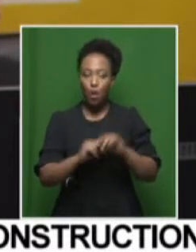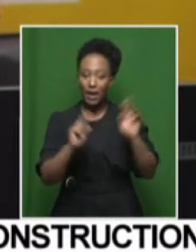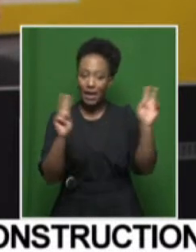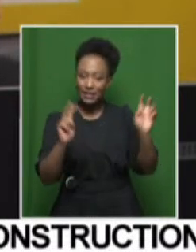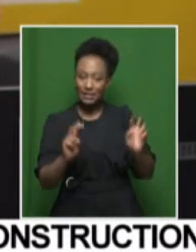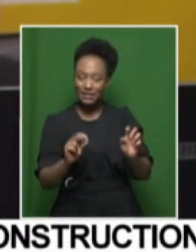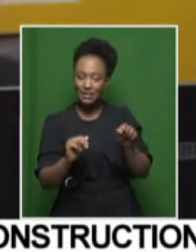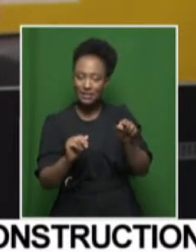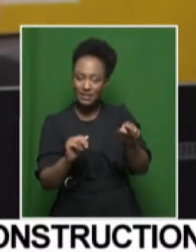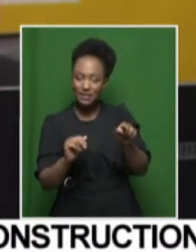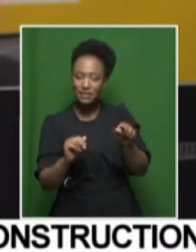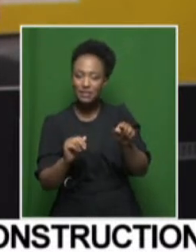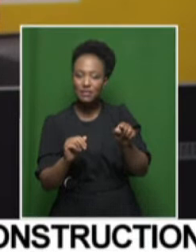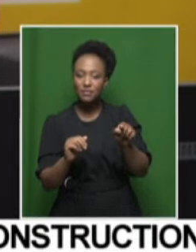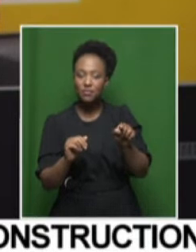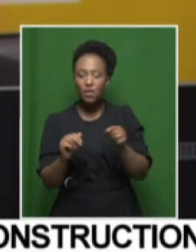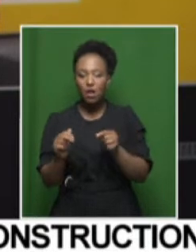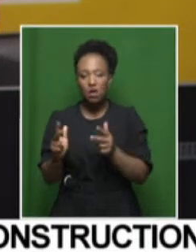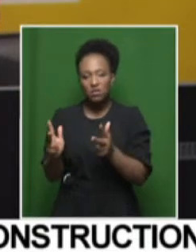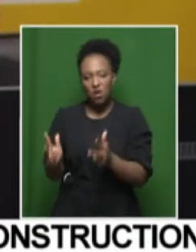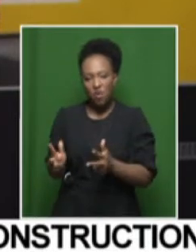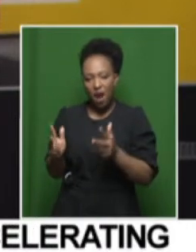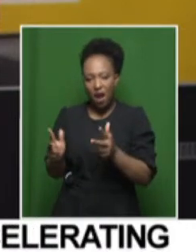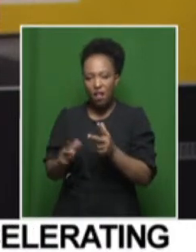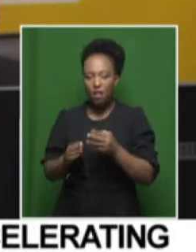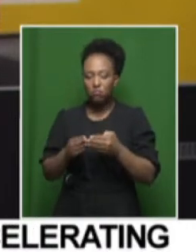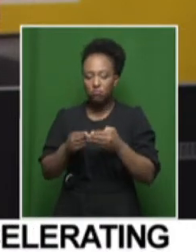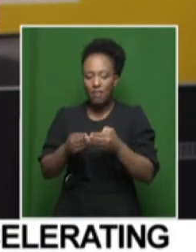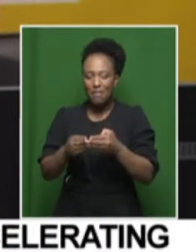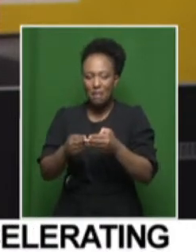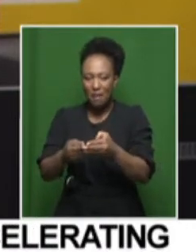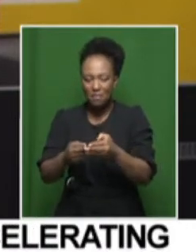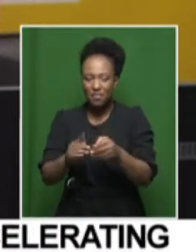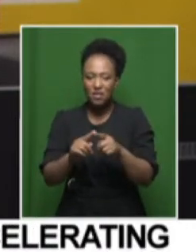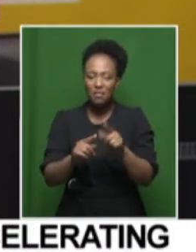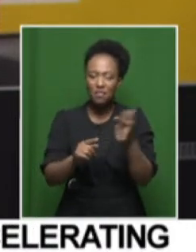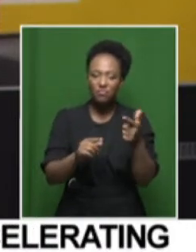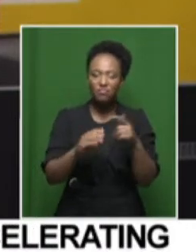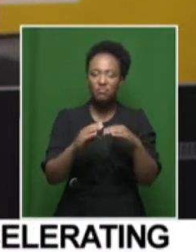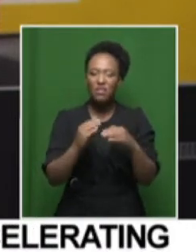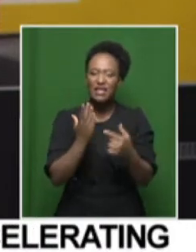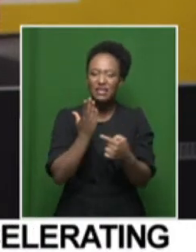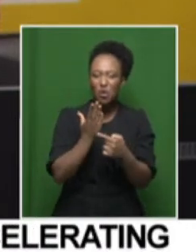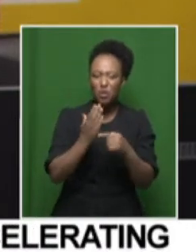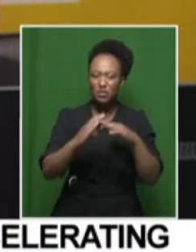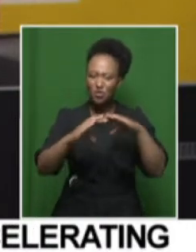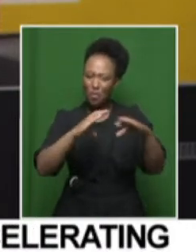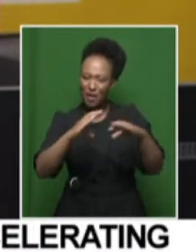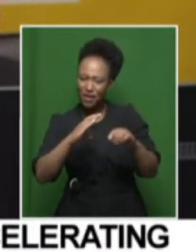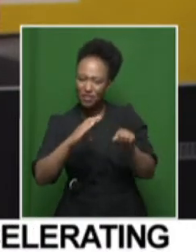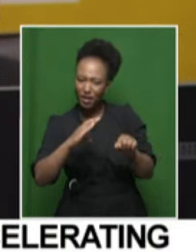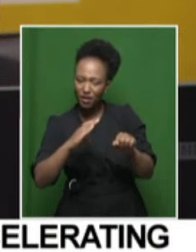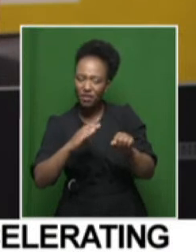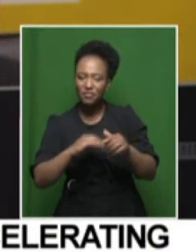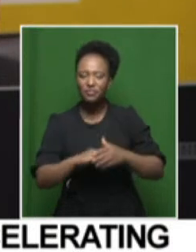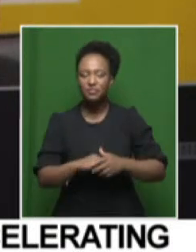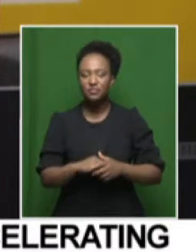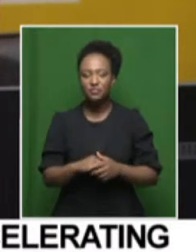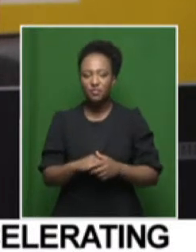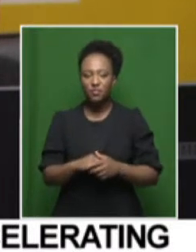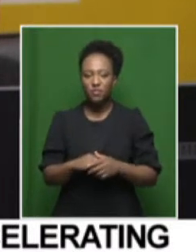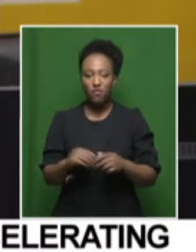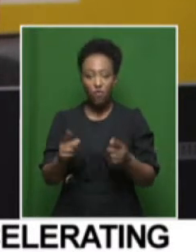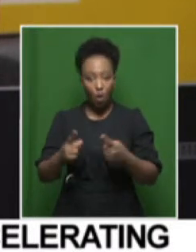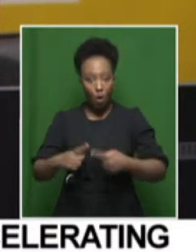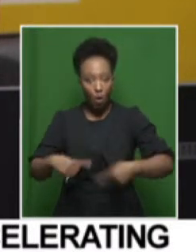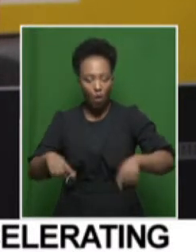electricity, rail, ports, telecommunication. To complement these interventions, Madam Speaker, we